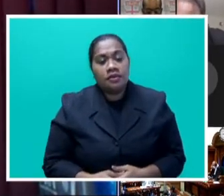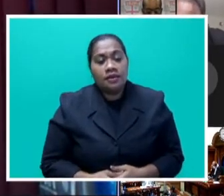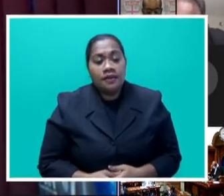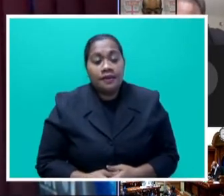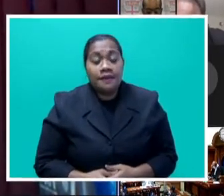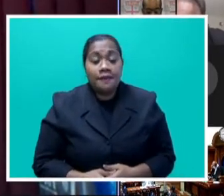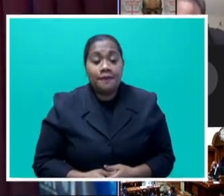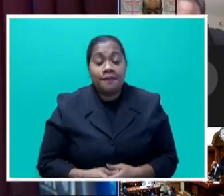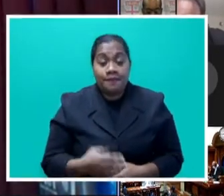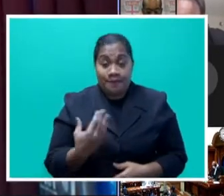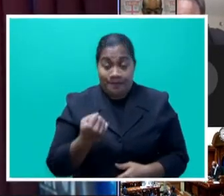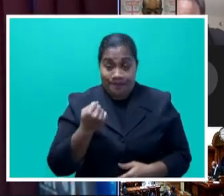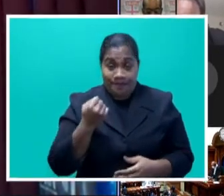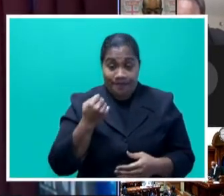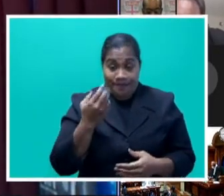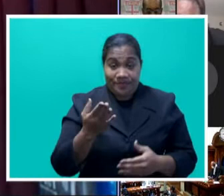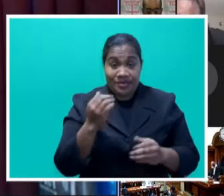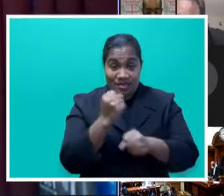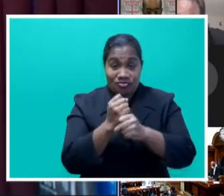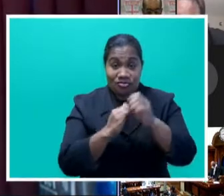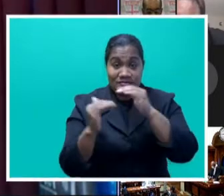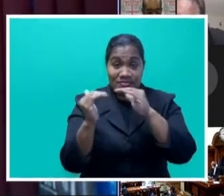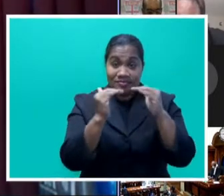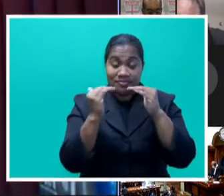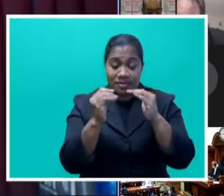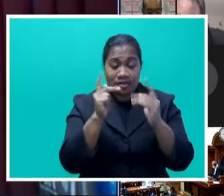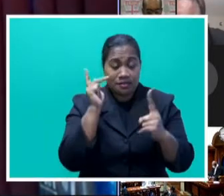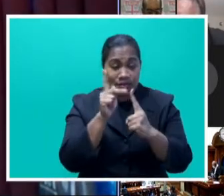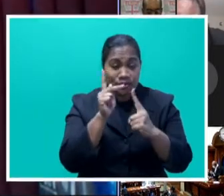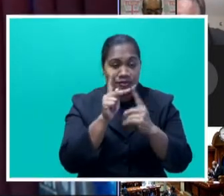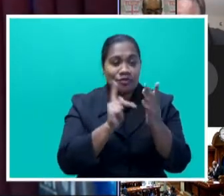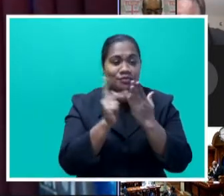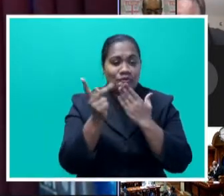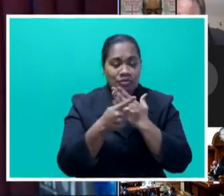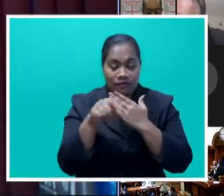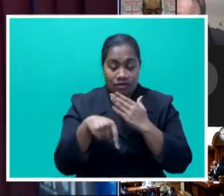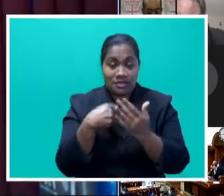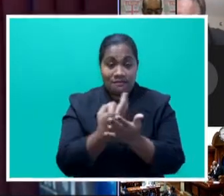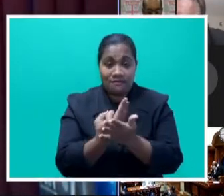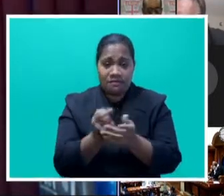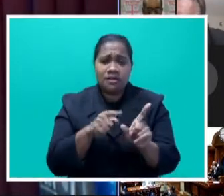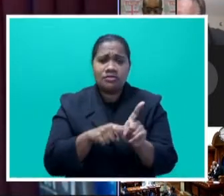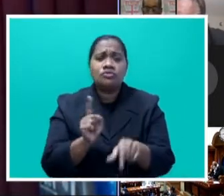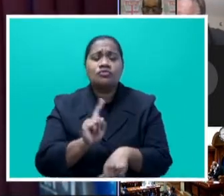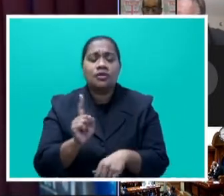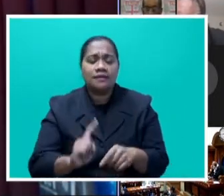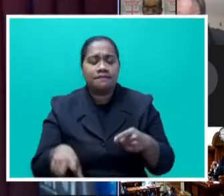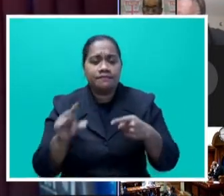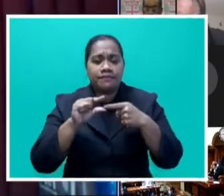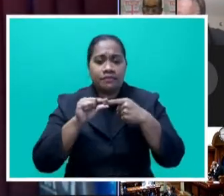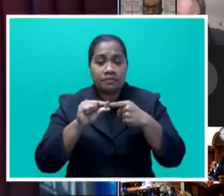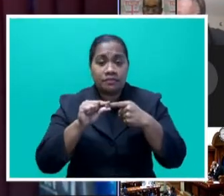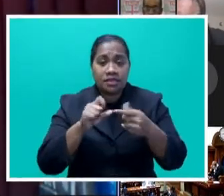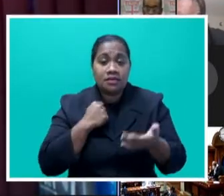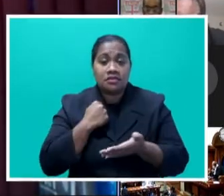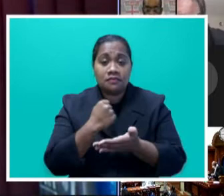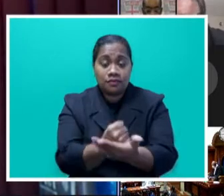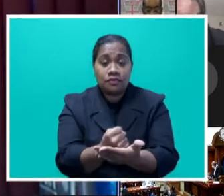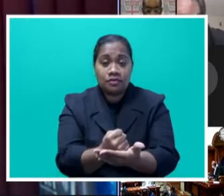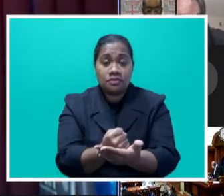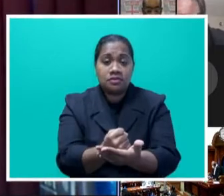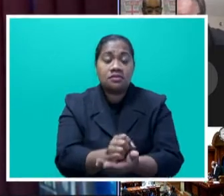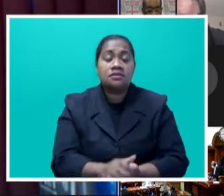equality, the focus of this project in this financial year is to, 1, support the existing